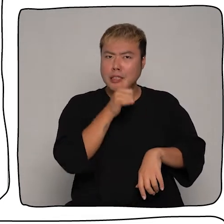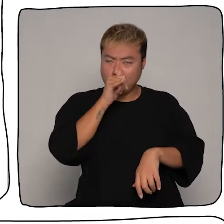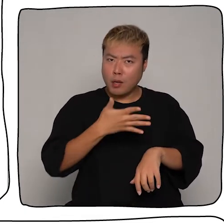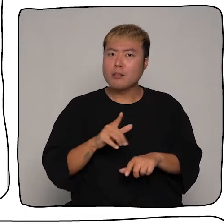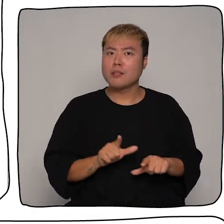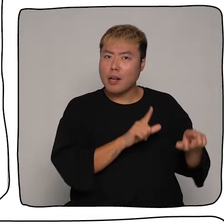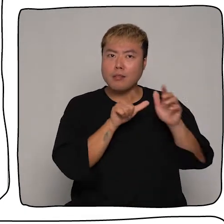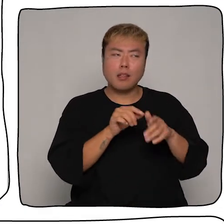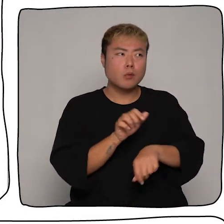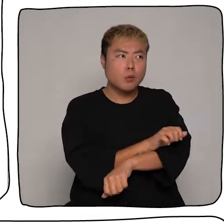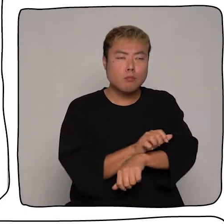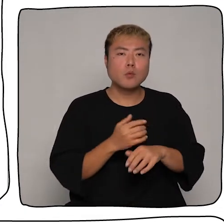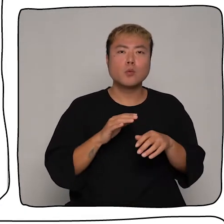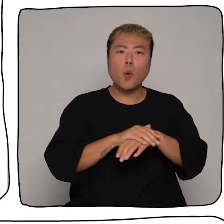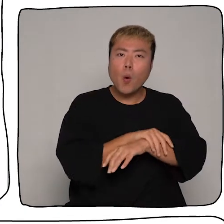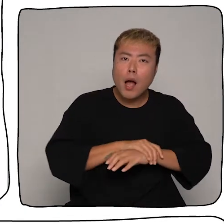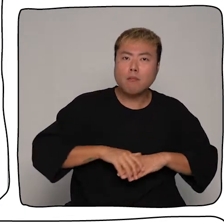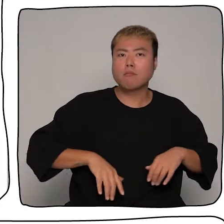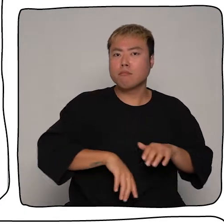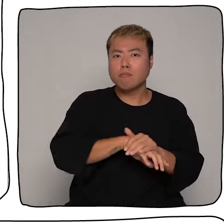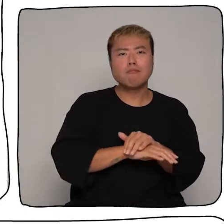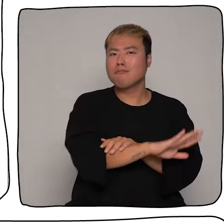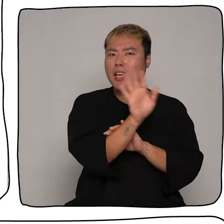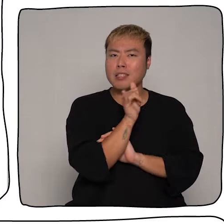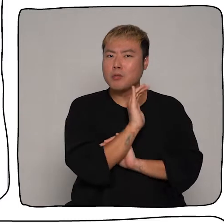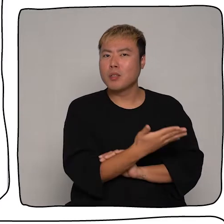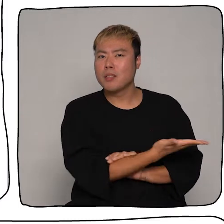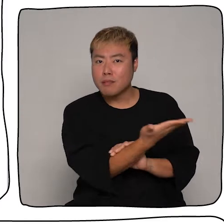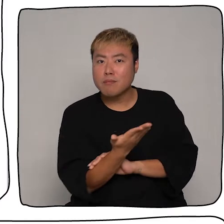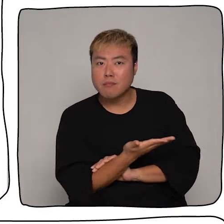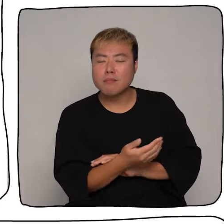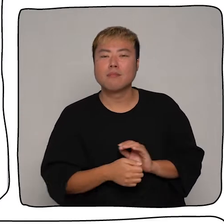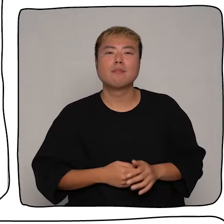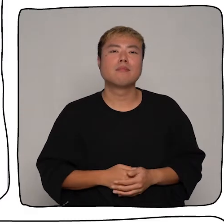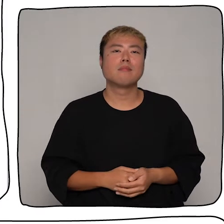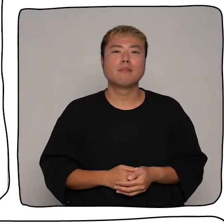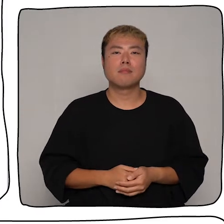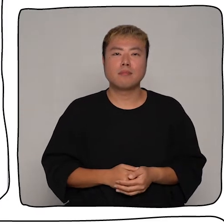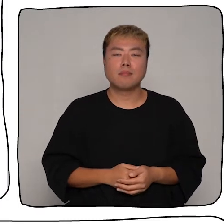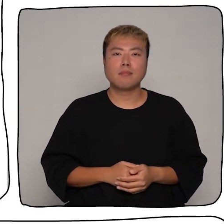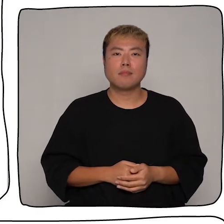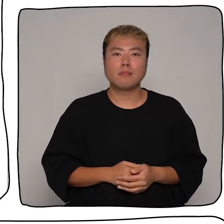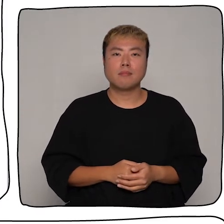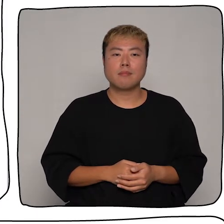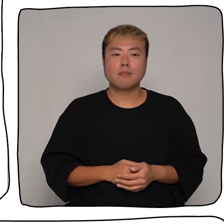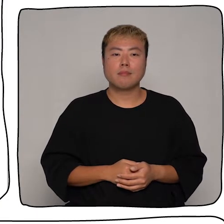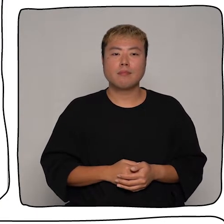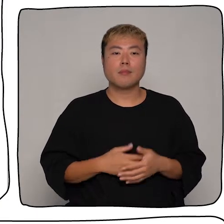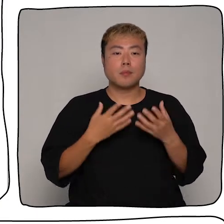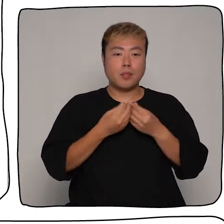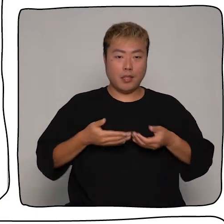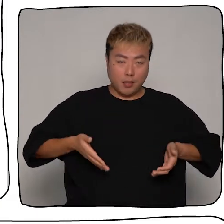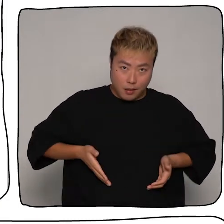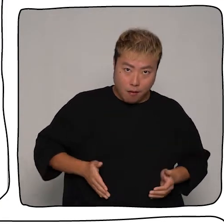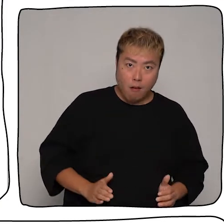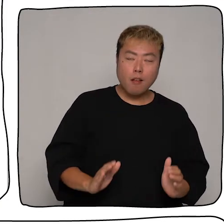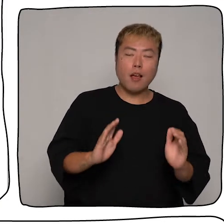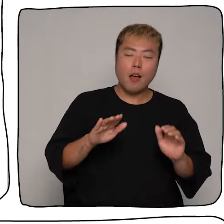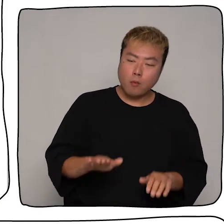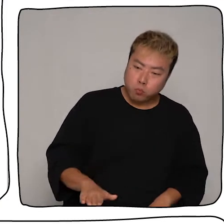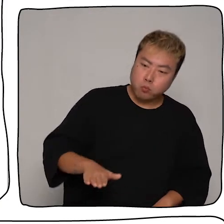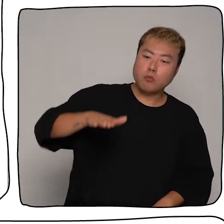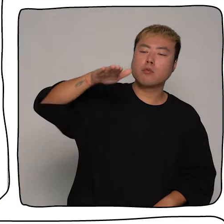disabilities too need tactile involvement by others. Because when we are